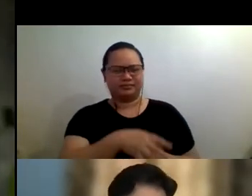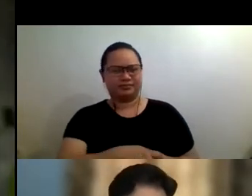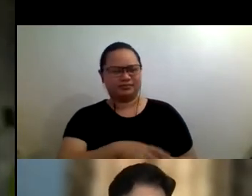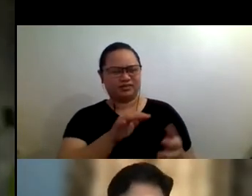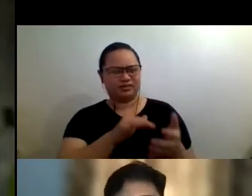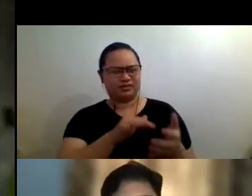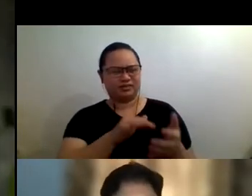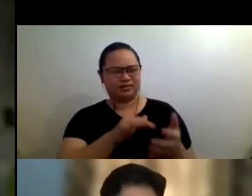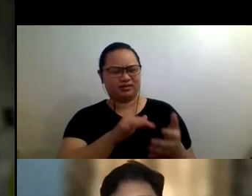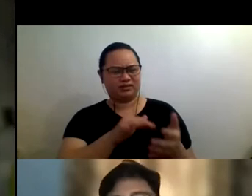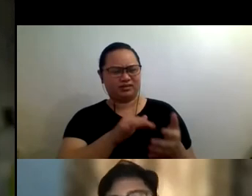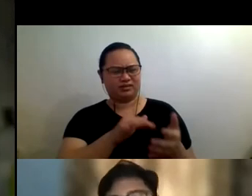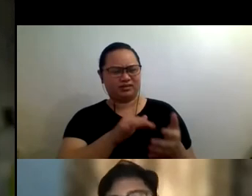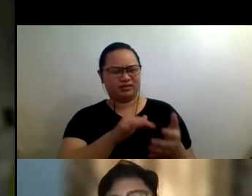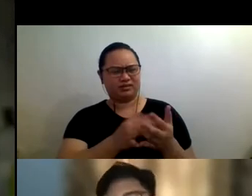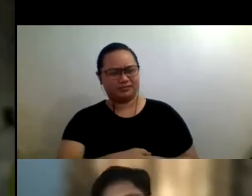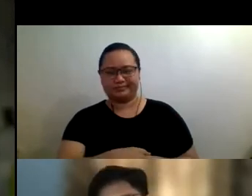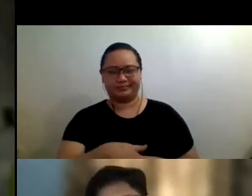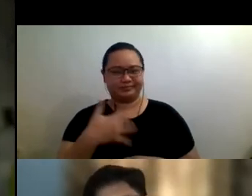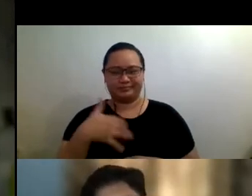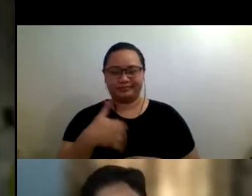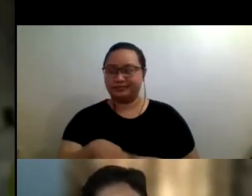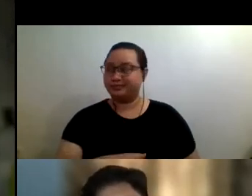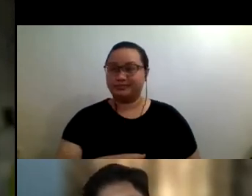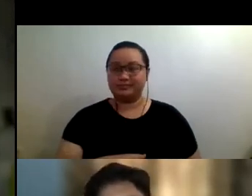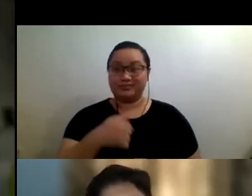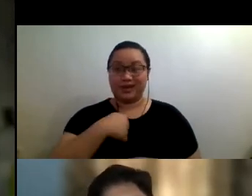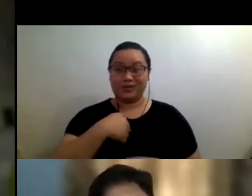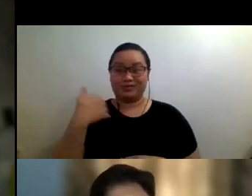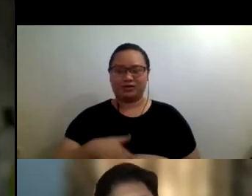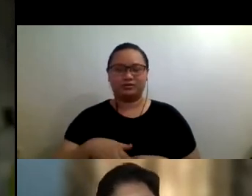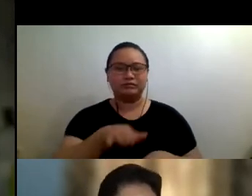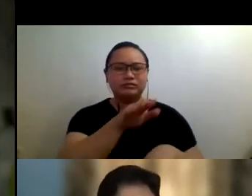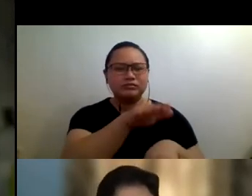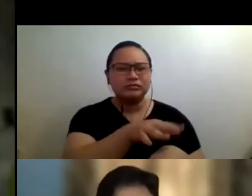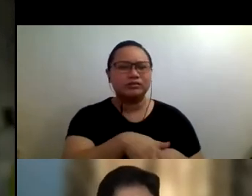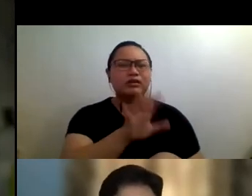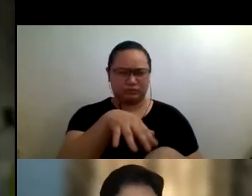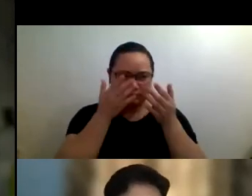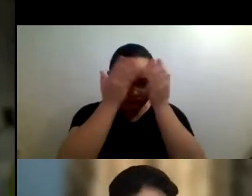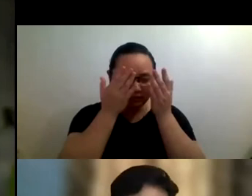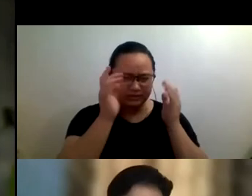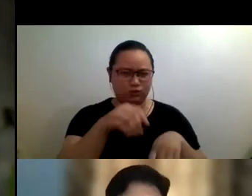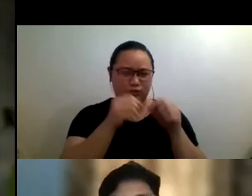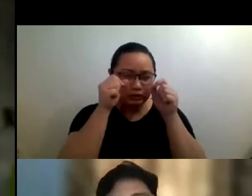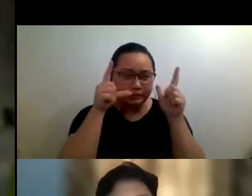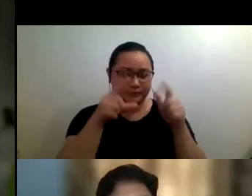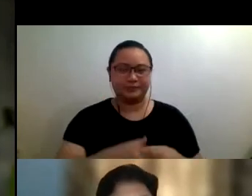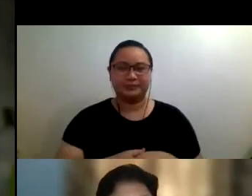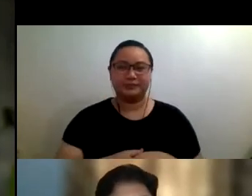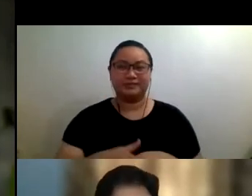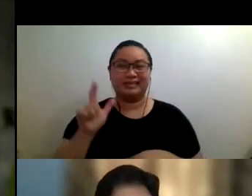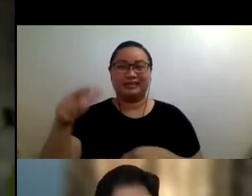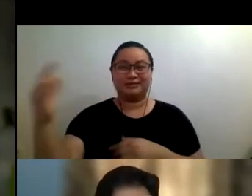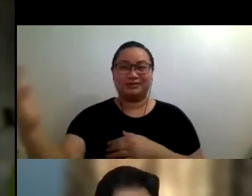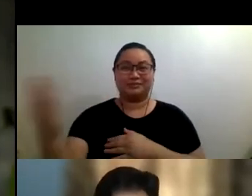na estudyante. That's normal. And I woke him up and asked him to wash his face. Ilamos ka muna. He came